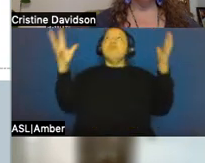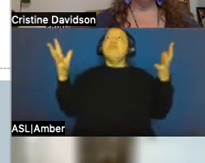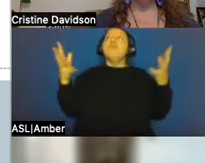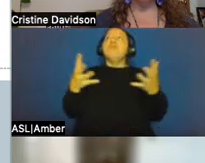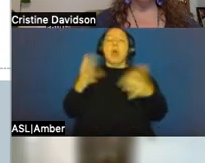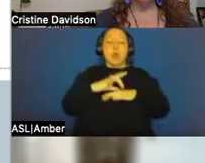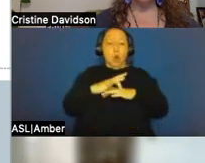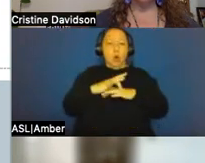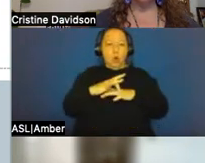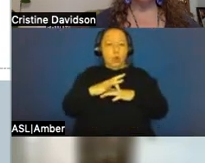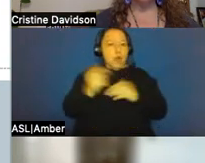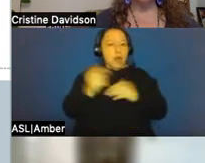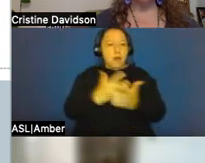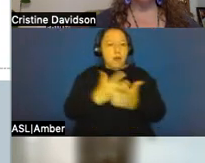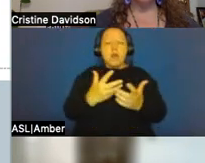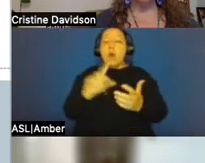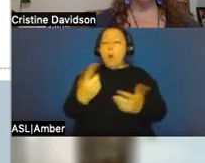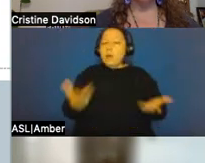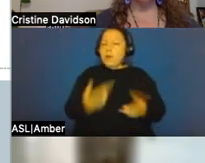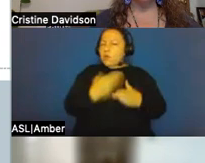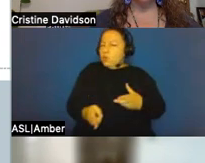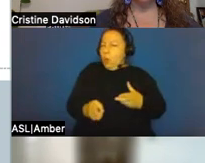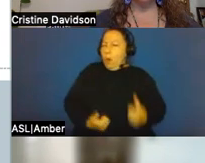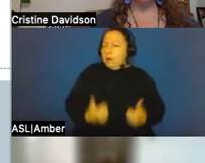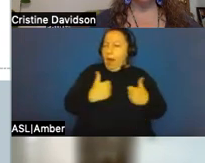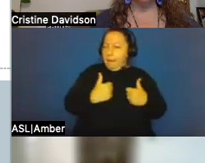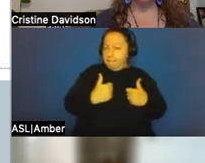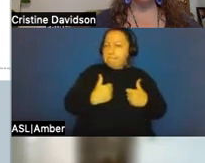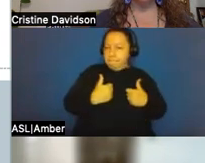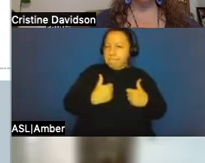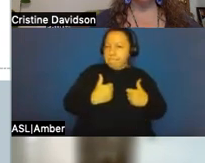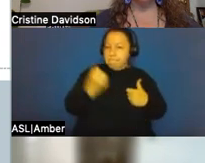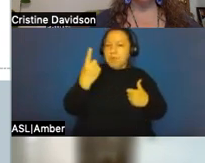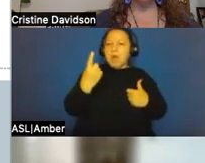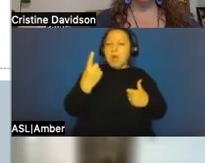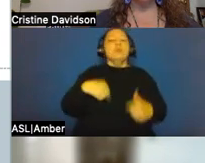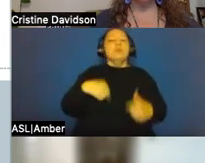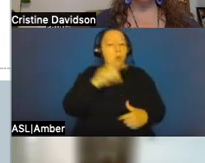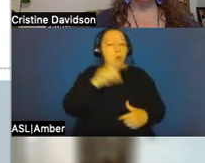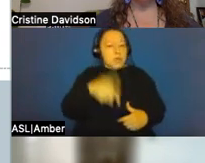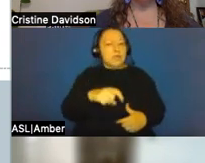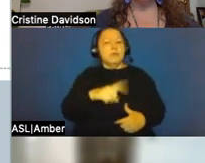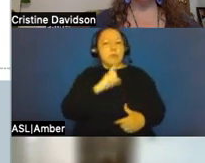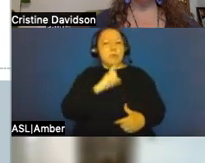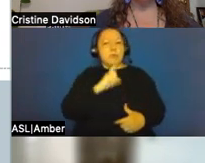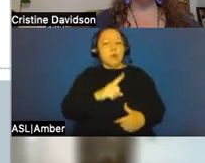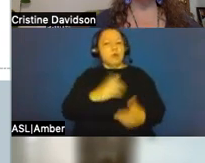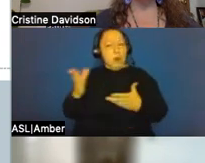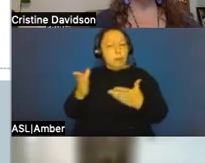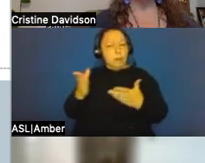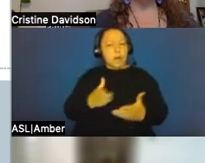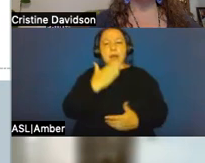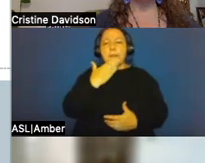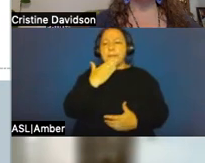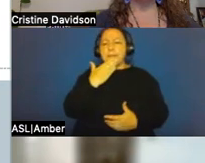we only get to be here for a short time. So let's bring our best selves forward to the best of our